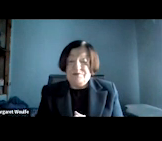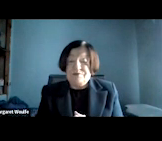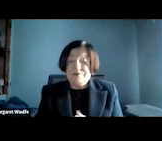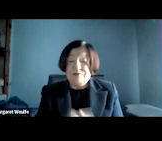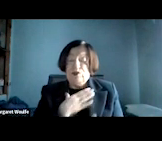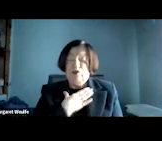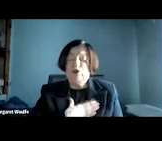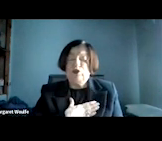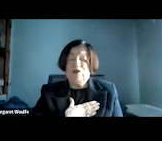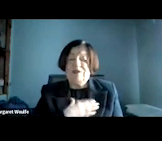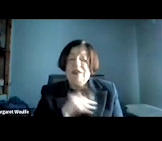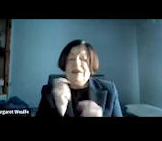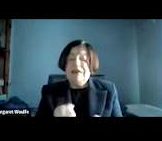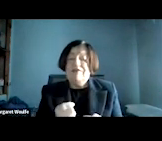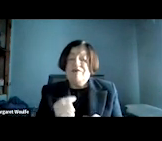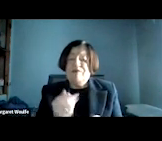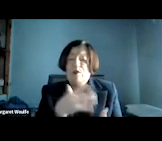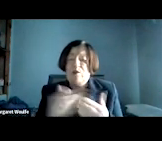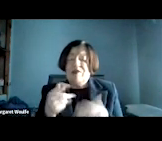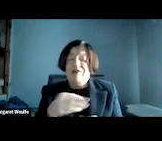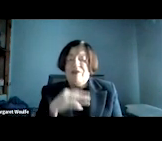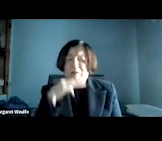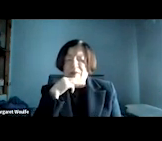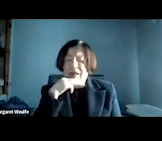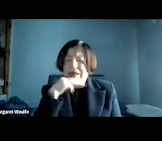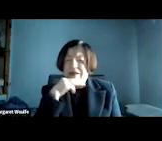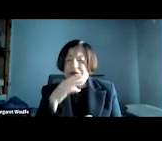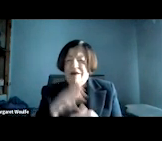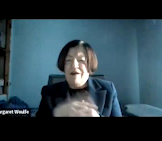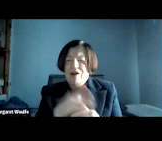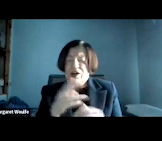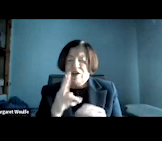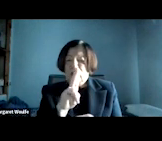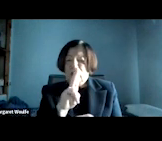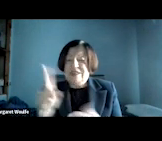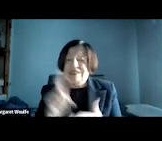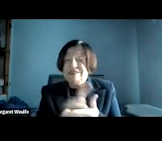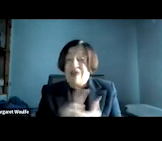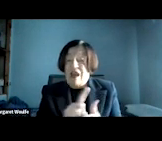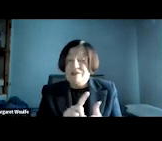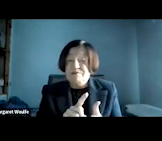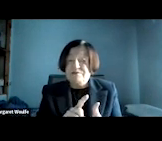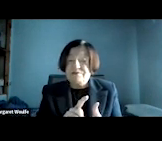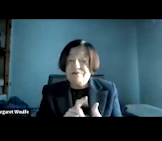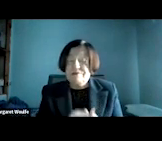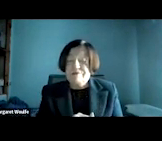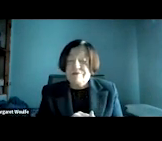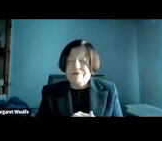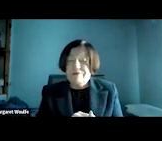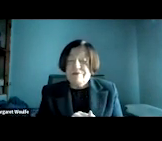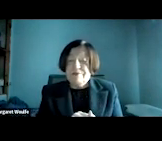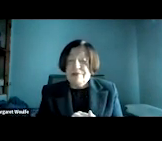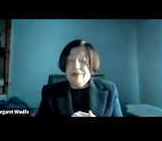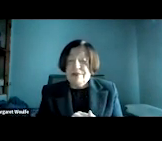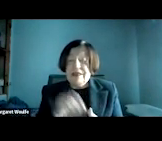Just to give what the definition of universal design is, it is in